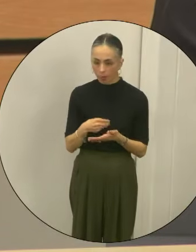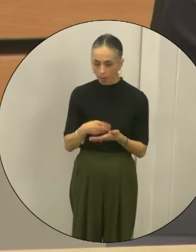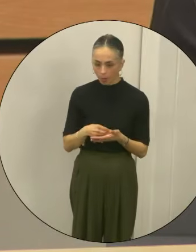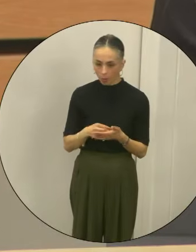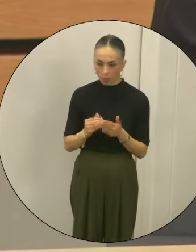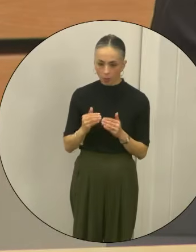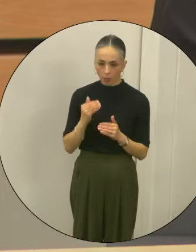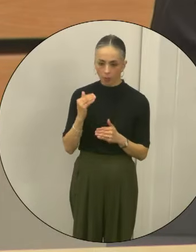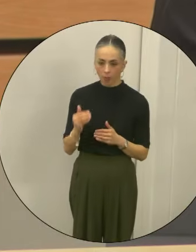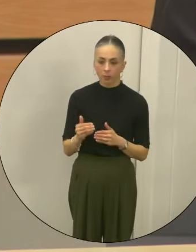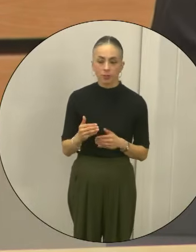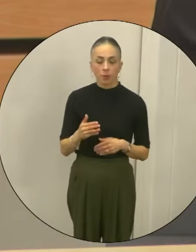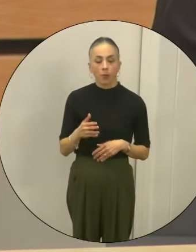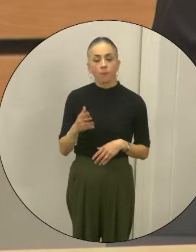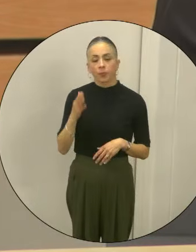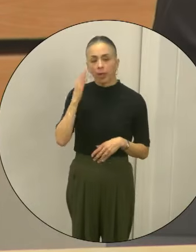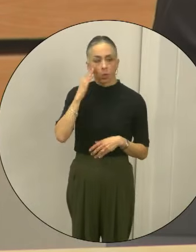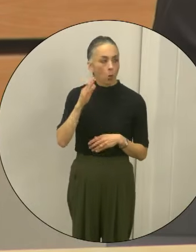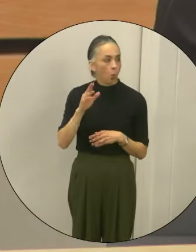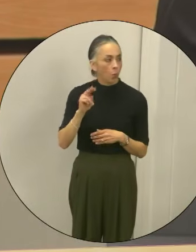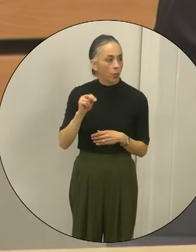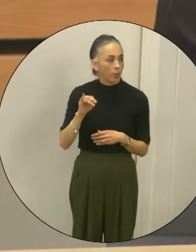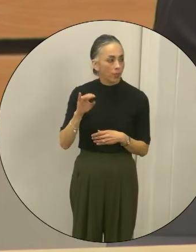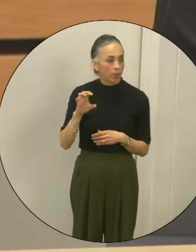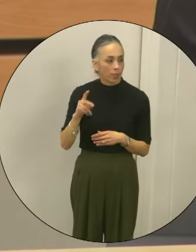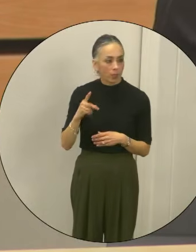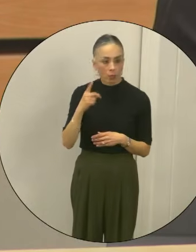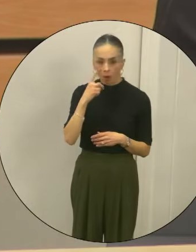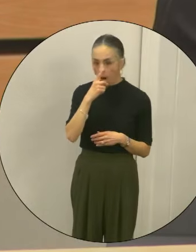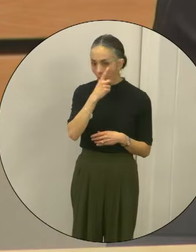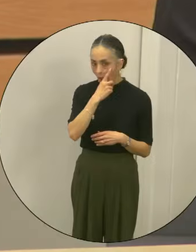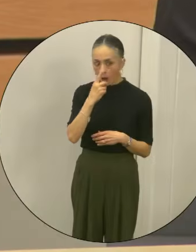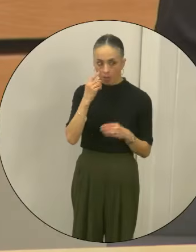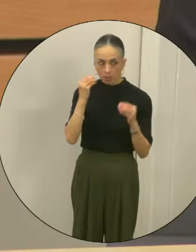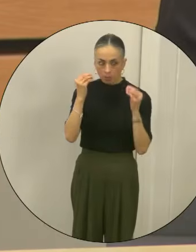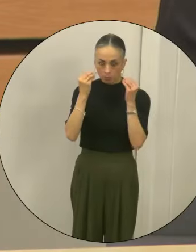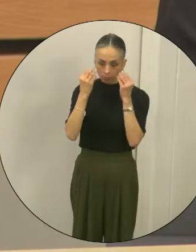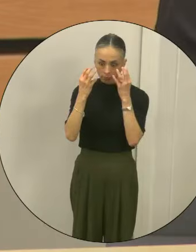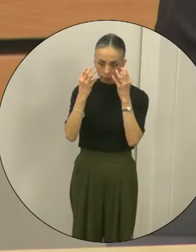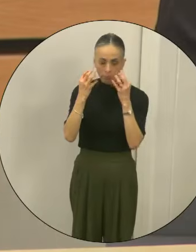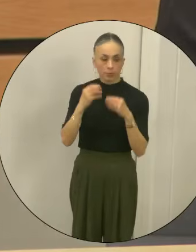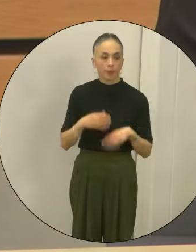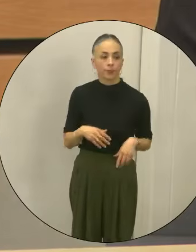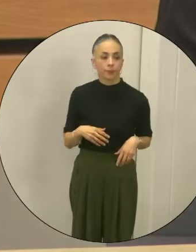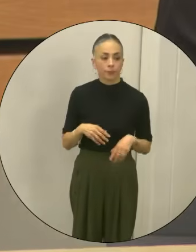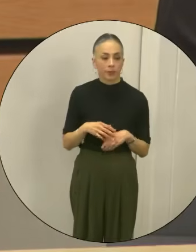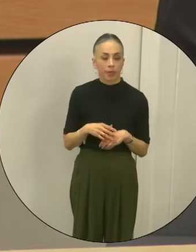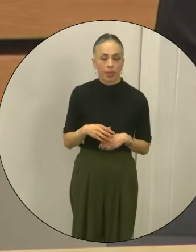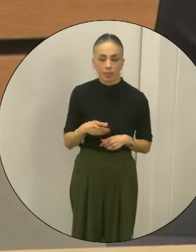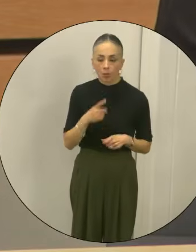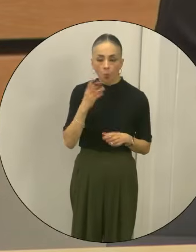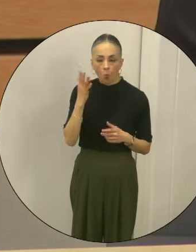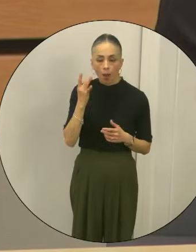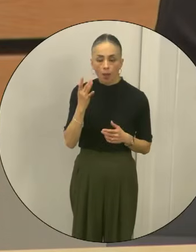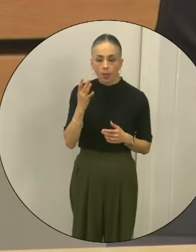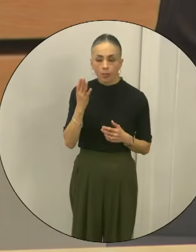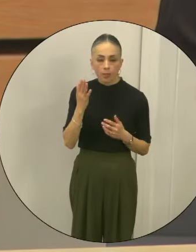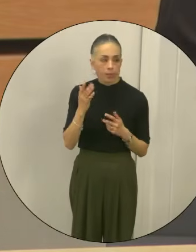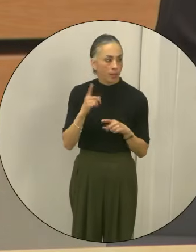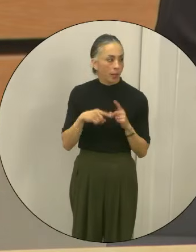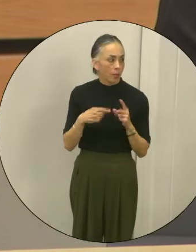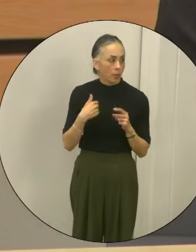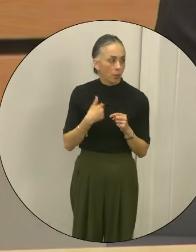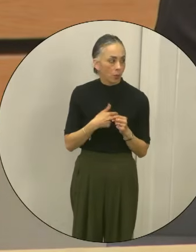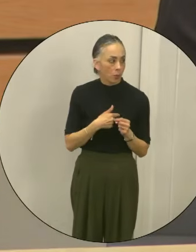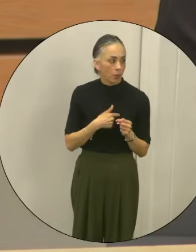this, and we talked about it, and I know, Nick, you are like, your eyes got big on Zoom. I said, why can't we